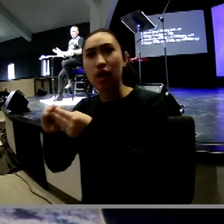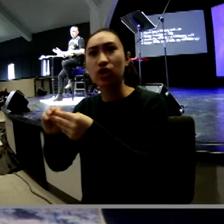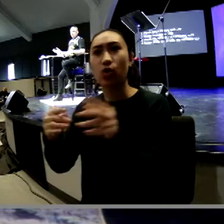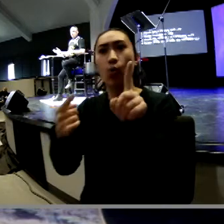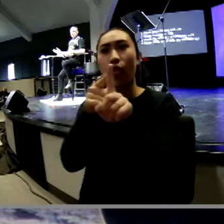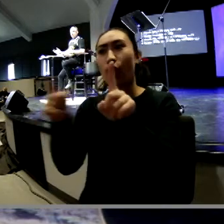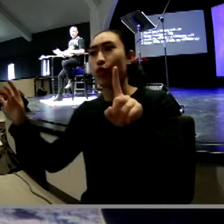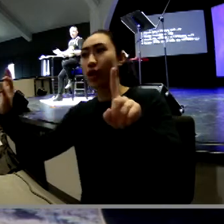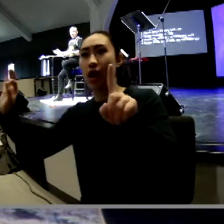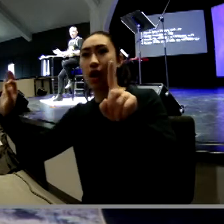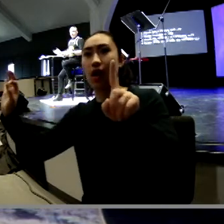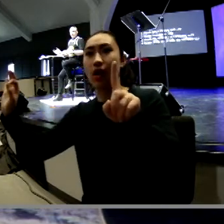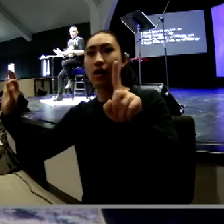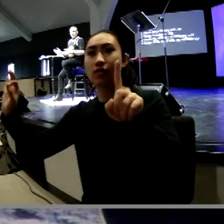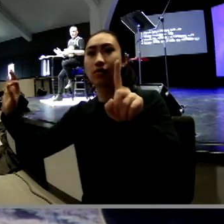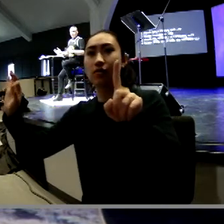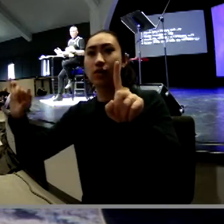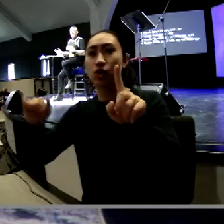good day.